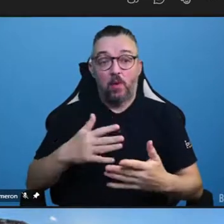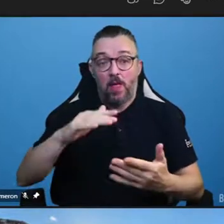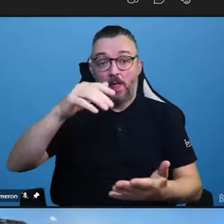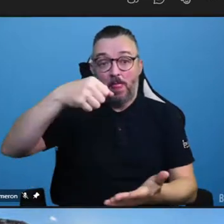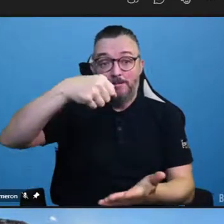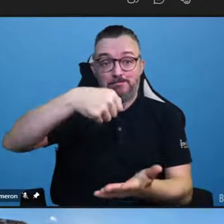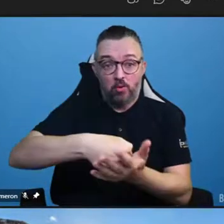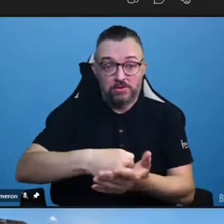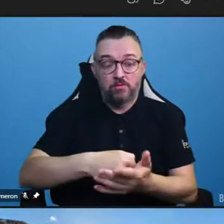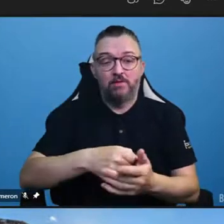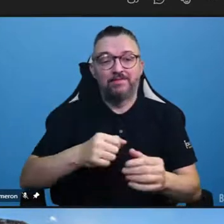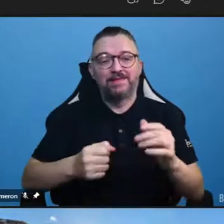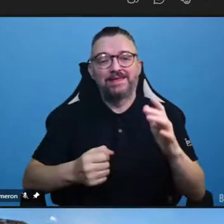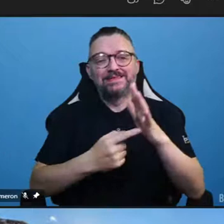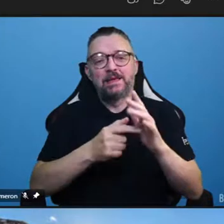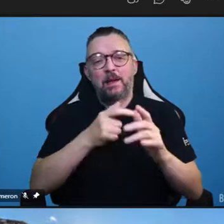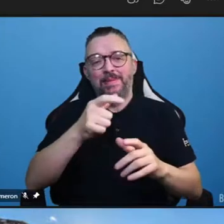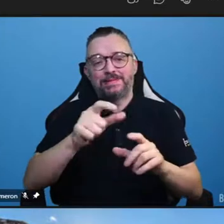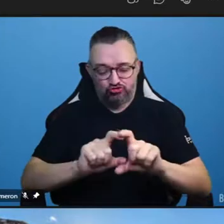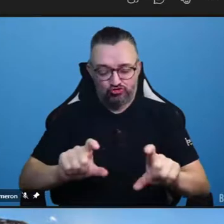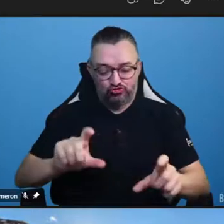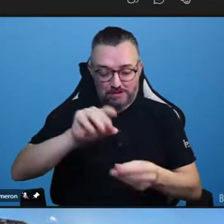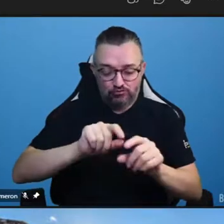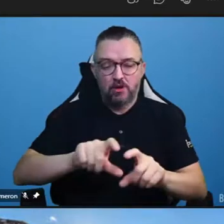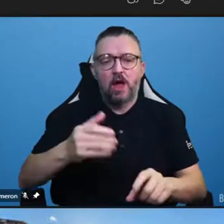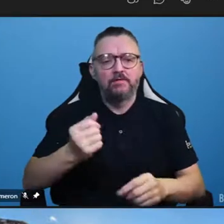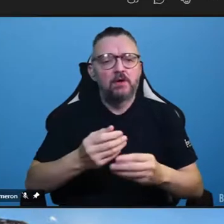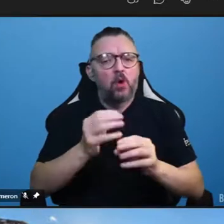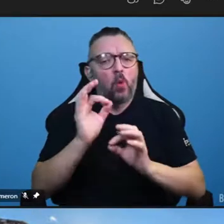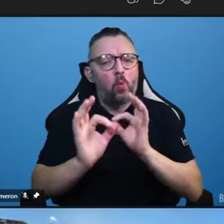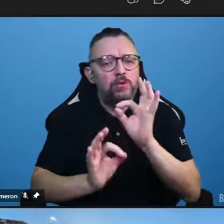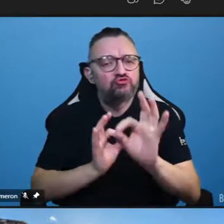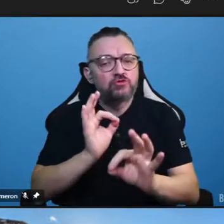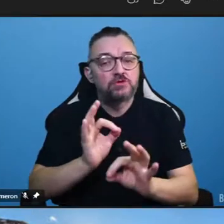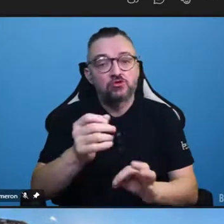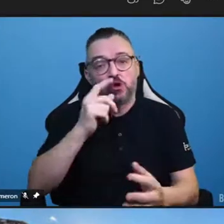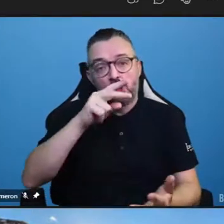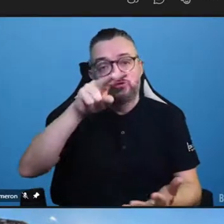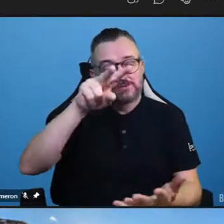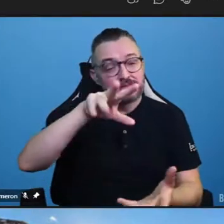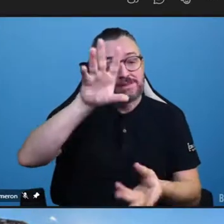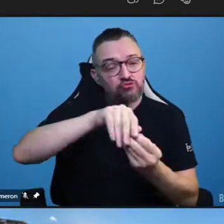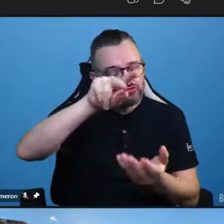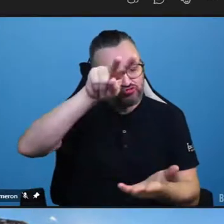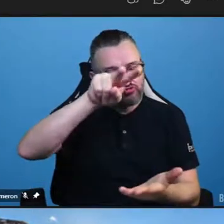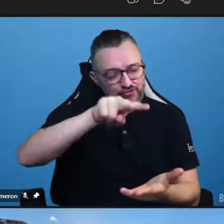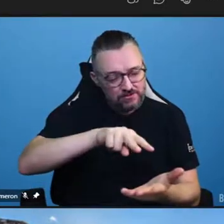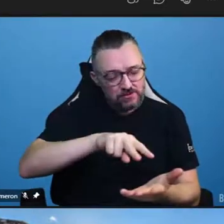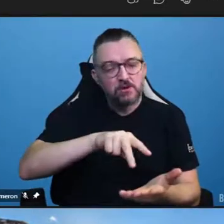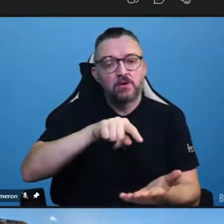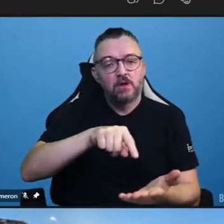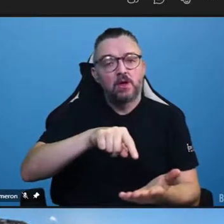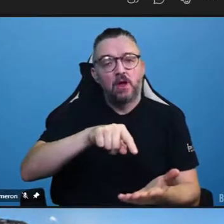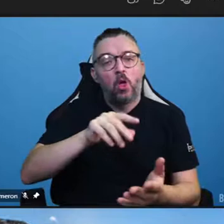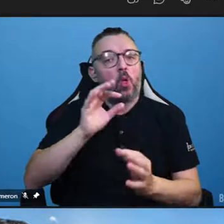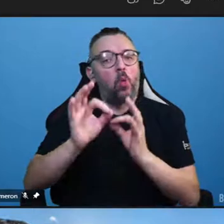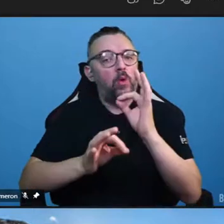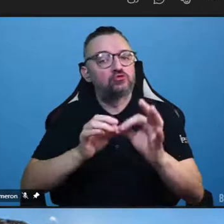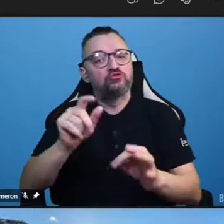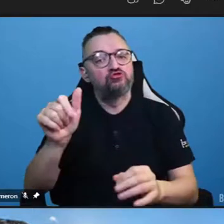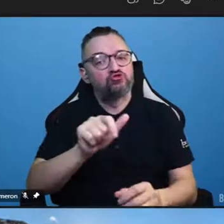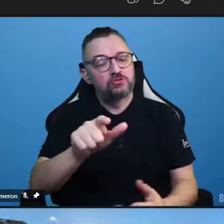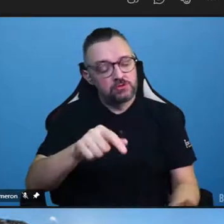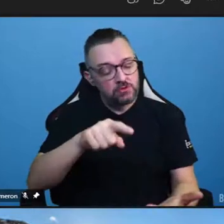key messages summary to just note some questions that when you read through that summary, these are the questions that you should be able to